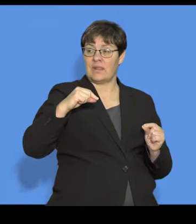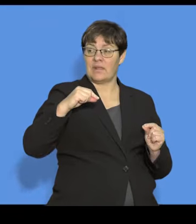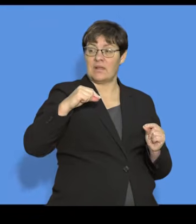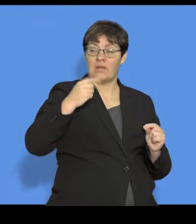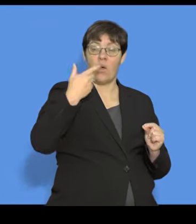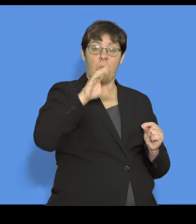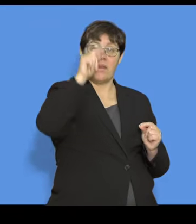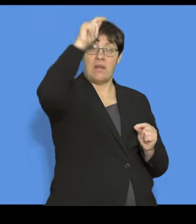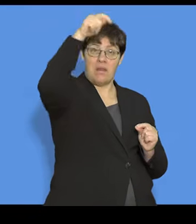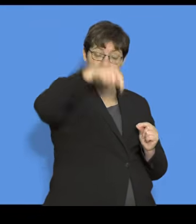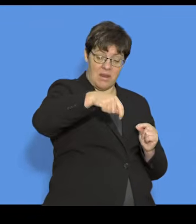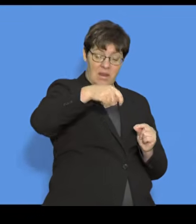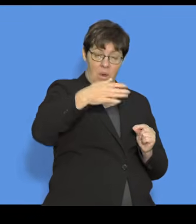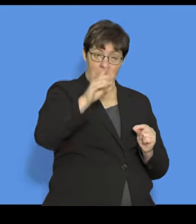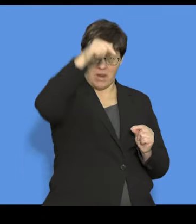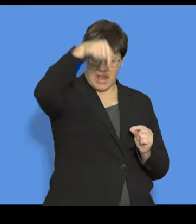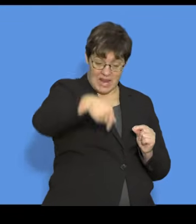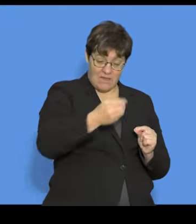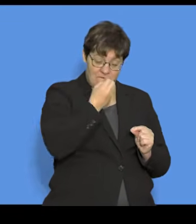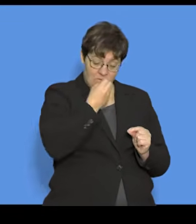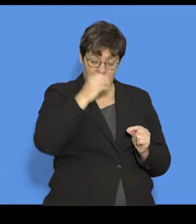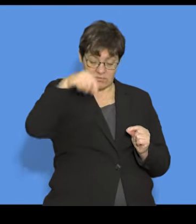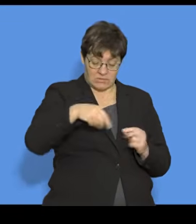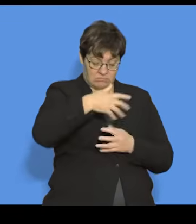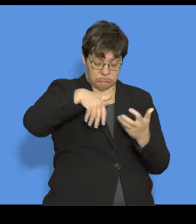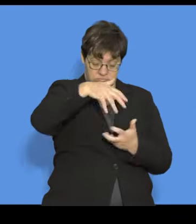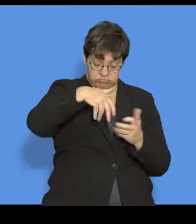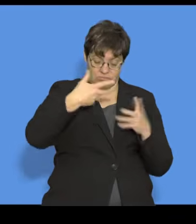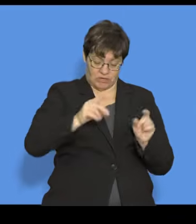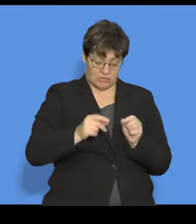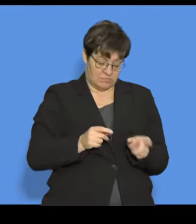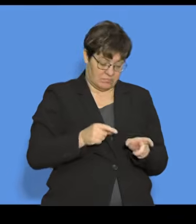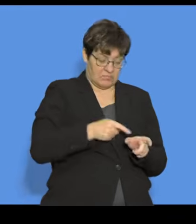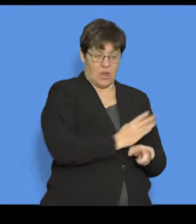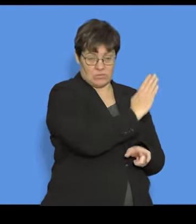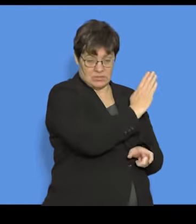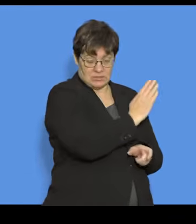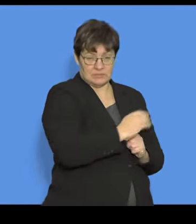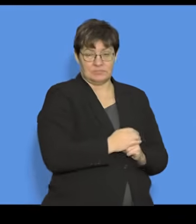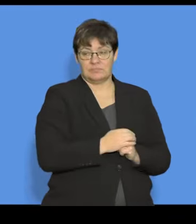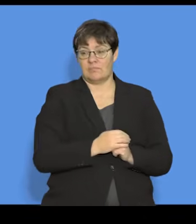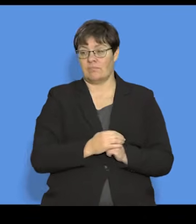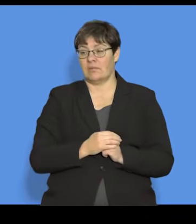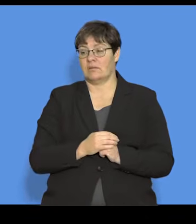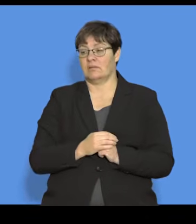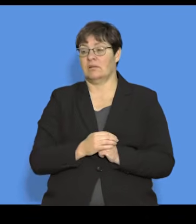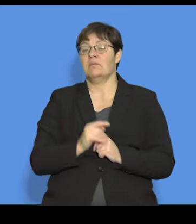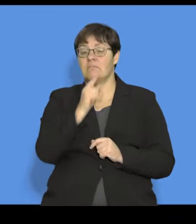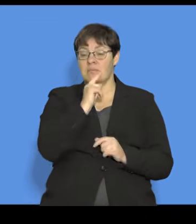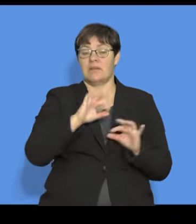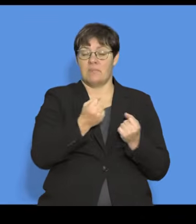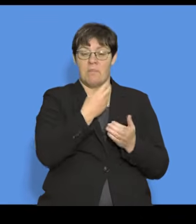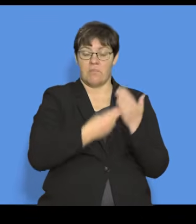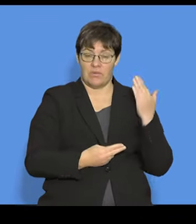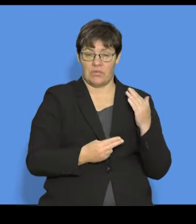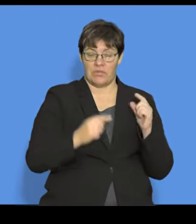the stomach and the duodenum, as well as the opening between the esophagus and into the stomach. And these muscles basically close